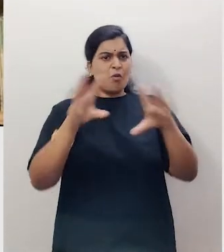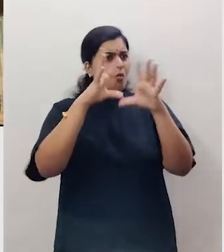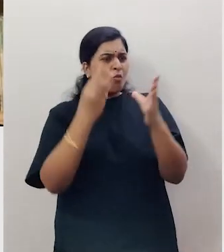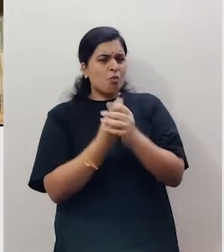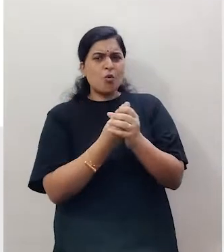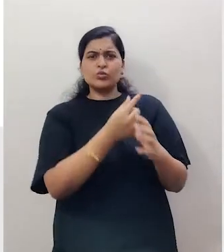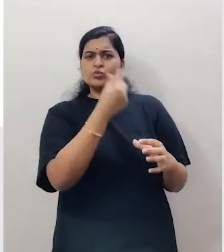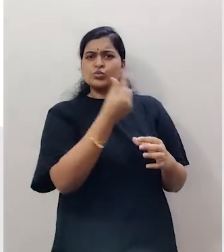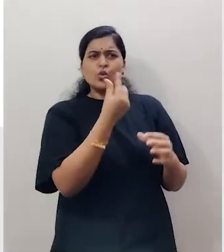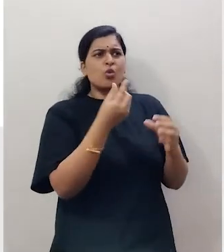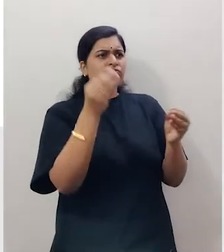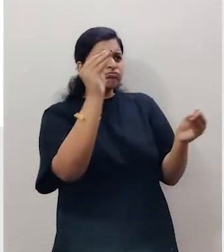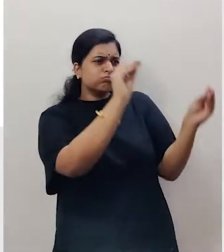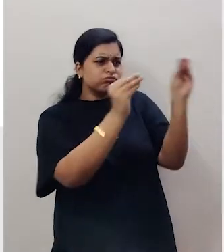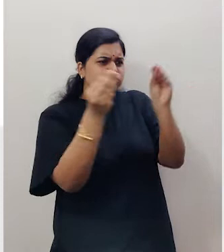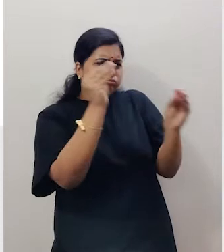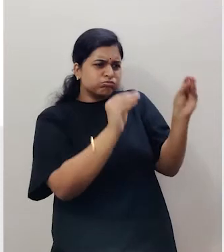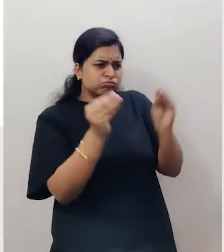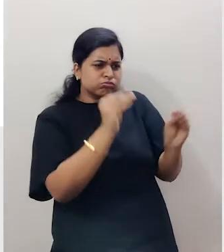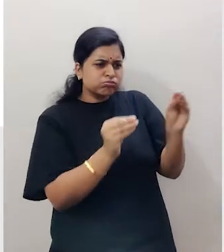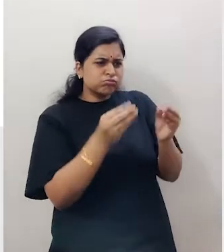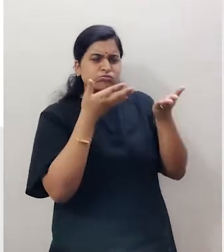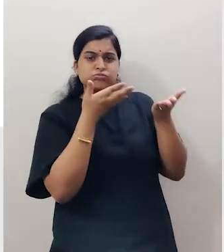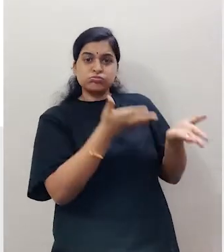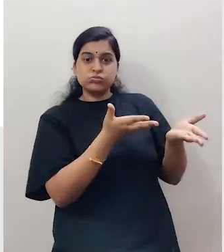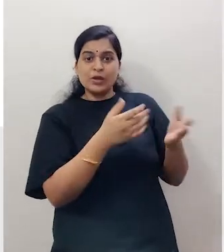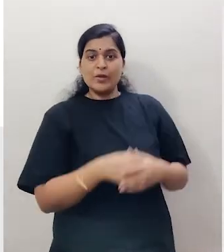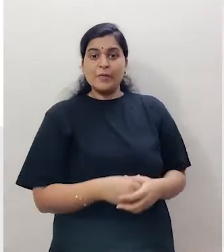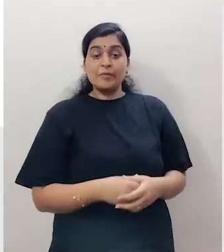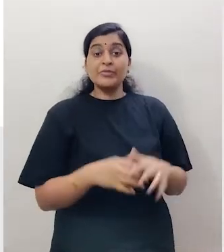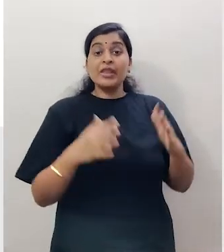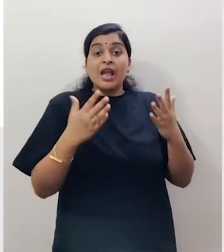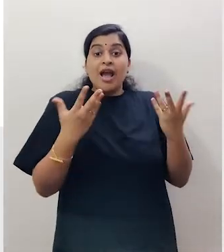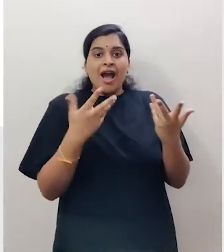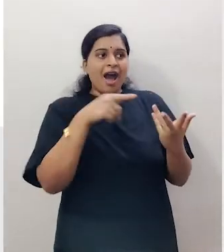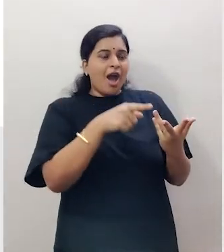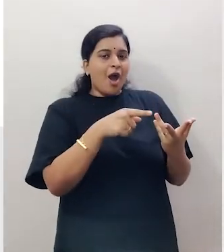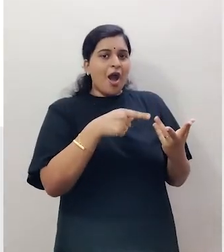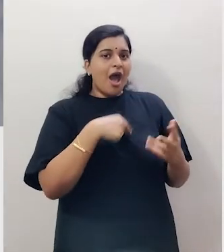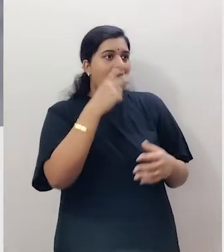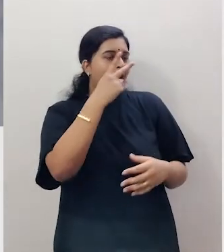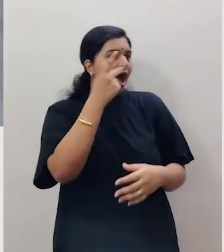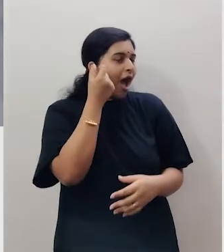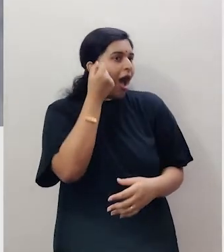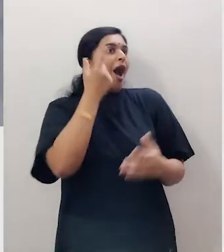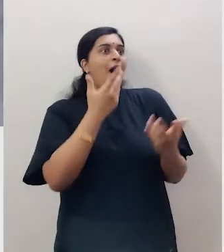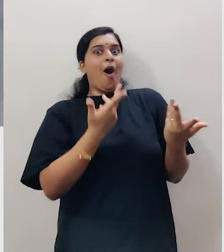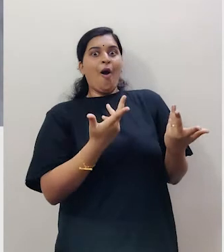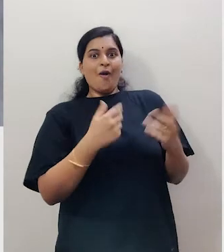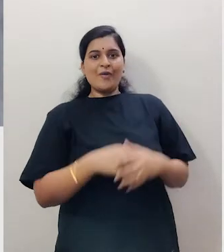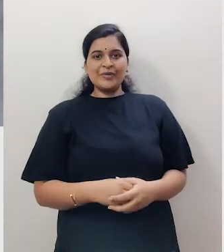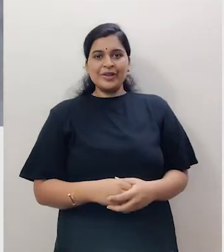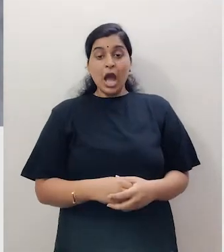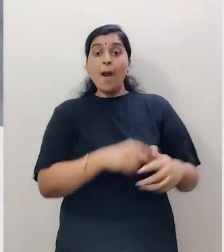lent themselves to the creation of images that are powerful, disturbing and unequivocally organic. In addition to that,